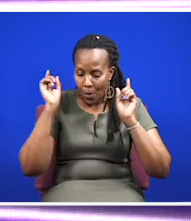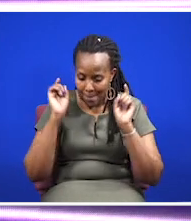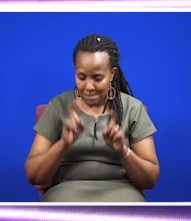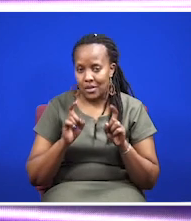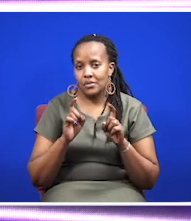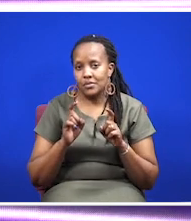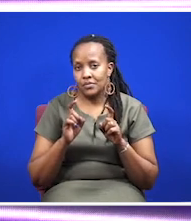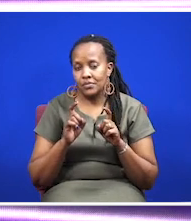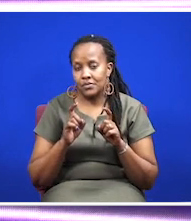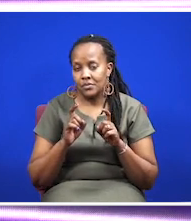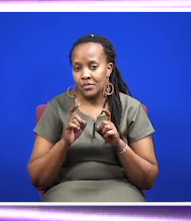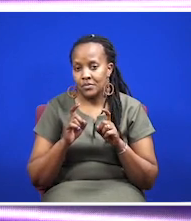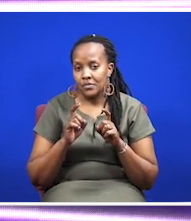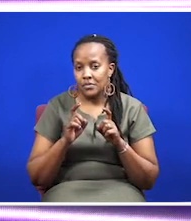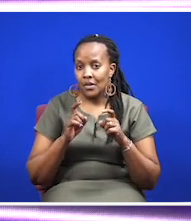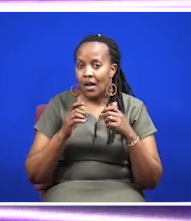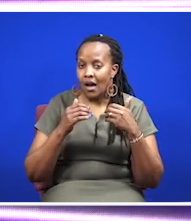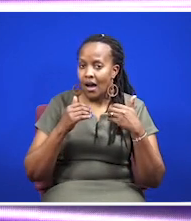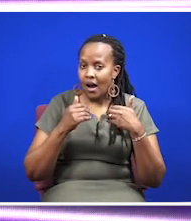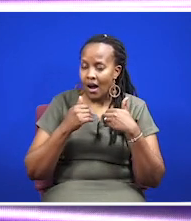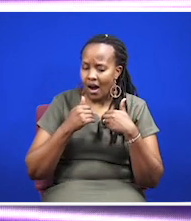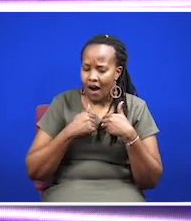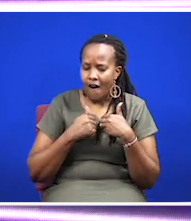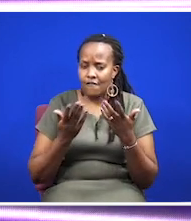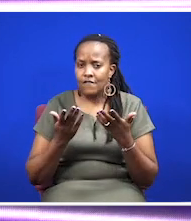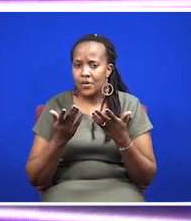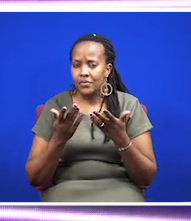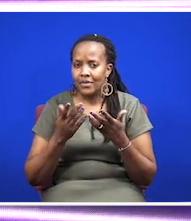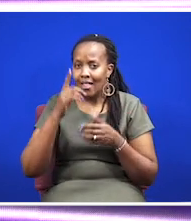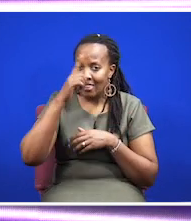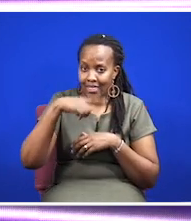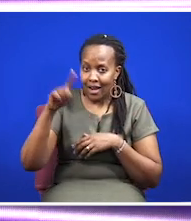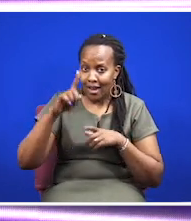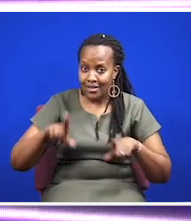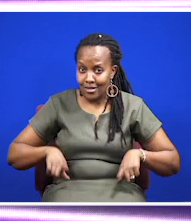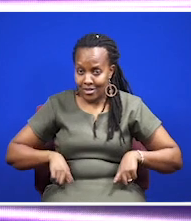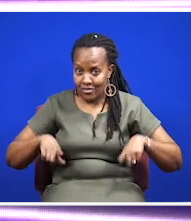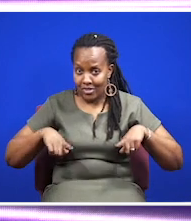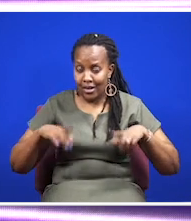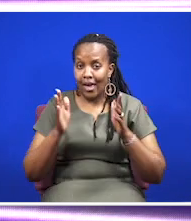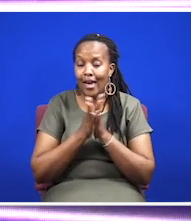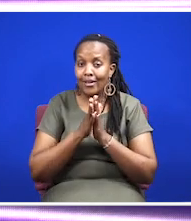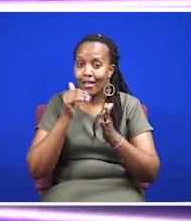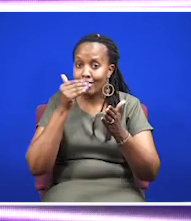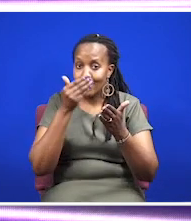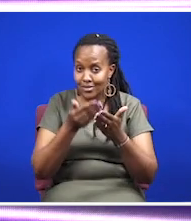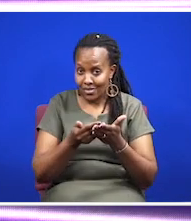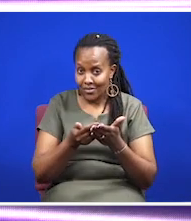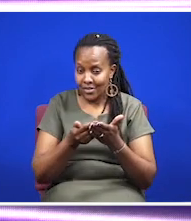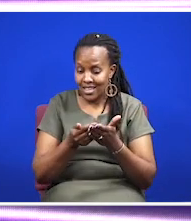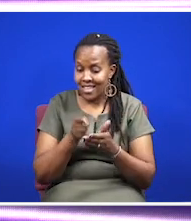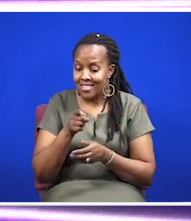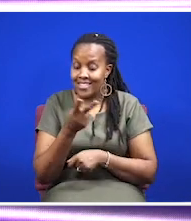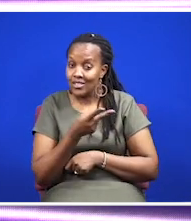thanksgiving and right living are not divorced. The one who holds the two